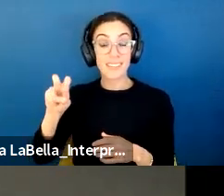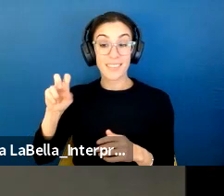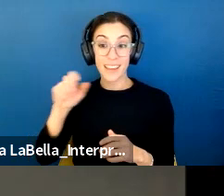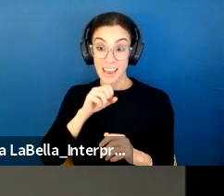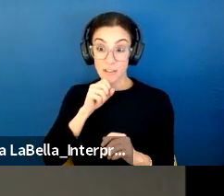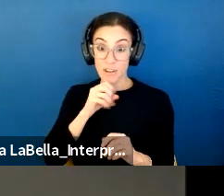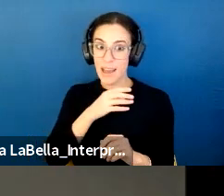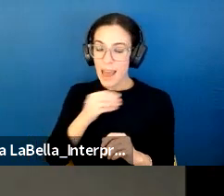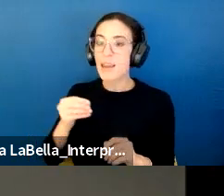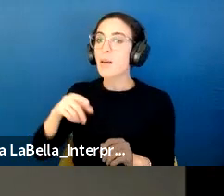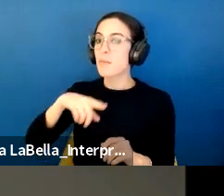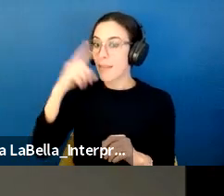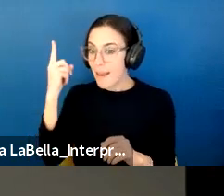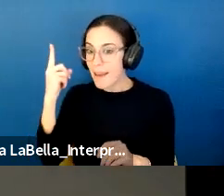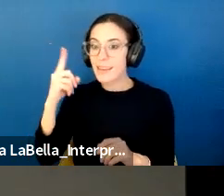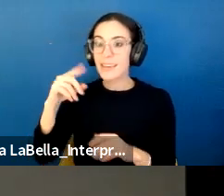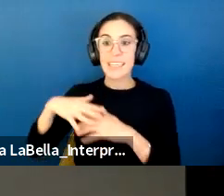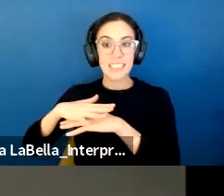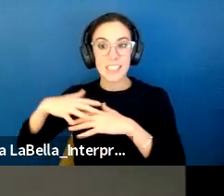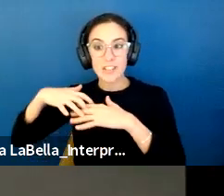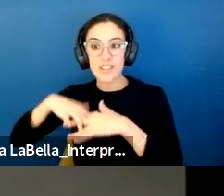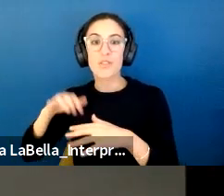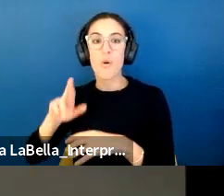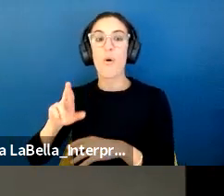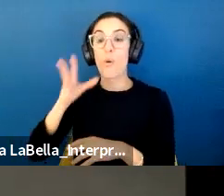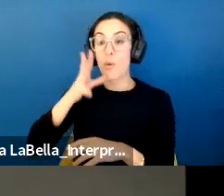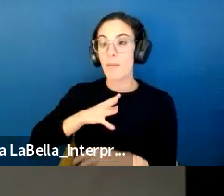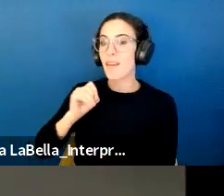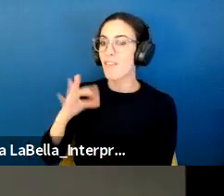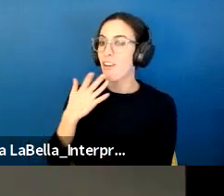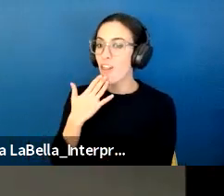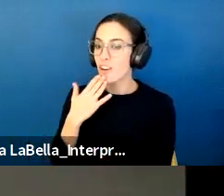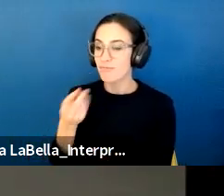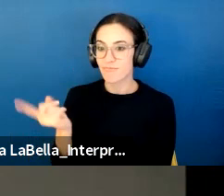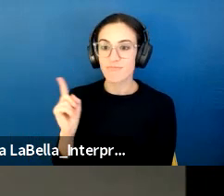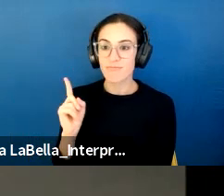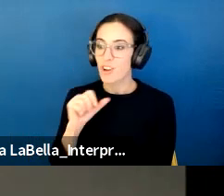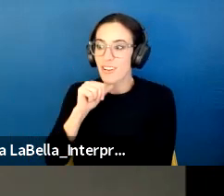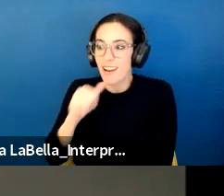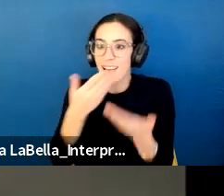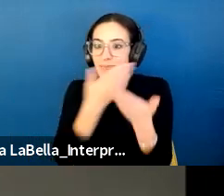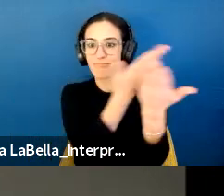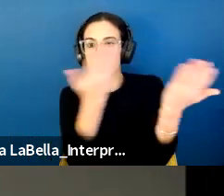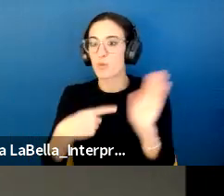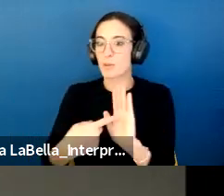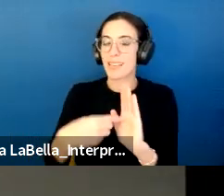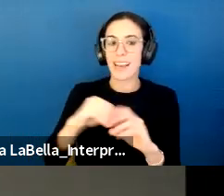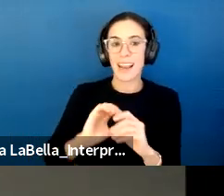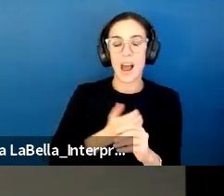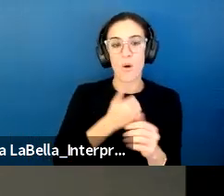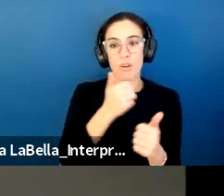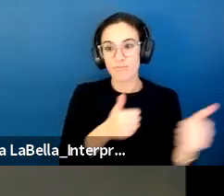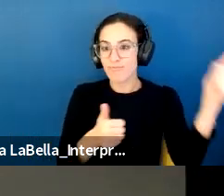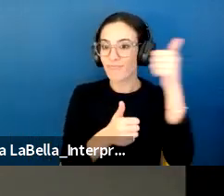of color. And so, we also have to, as Tiff started to point out,